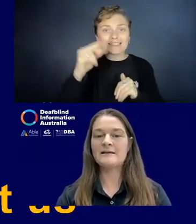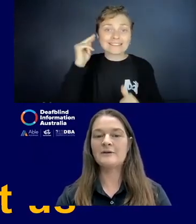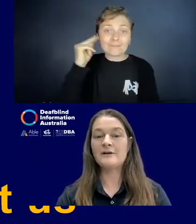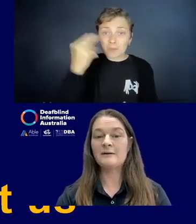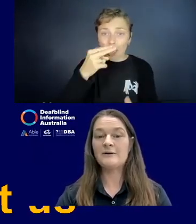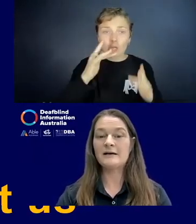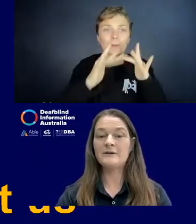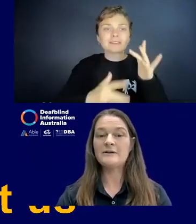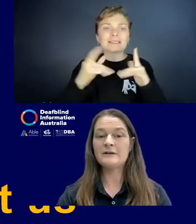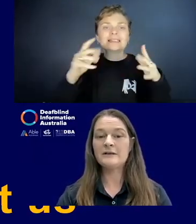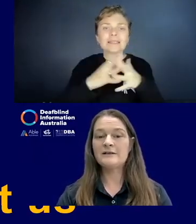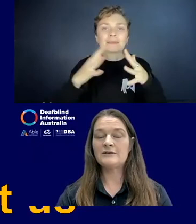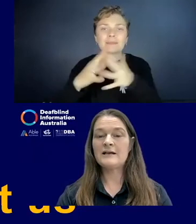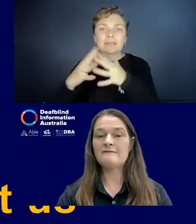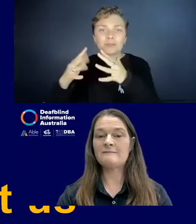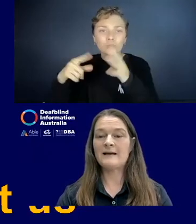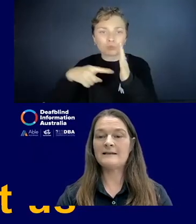website,